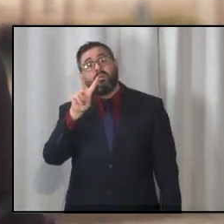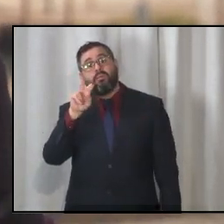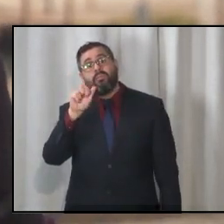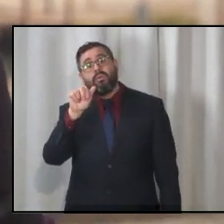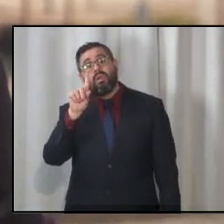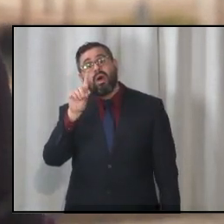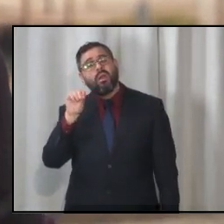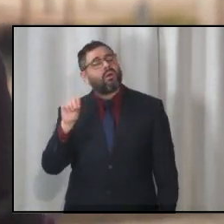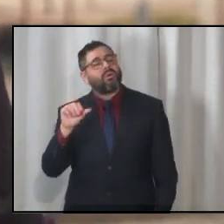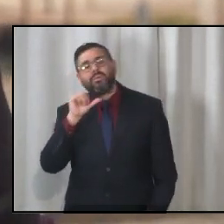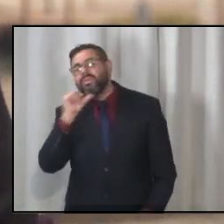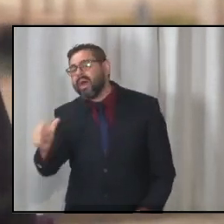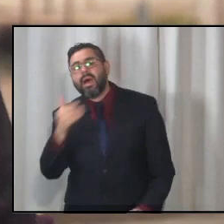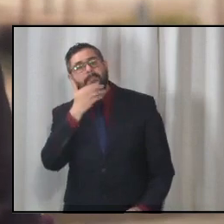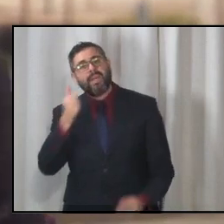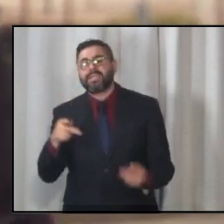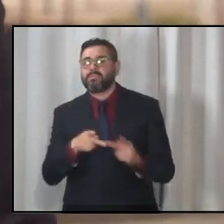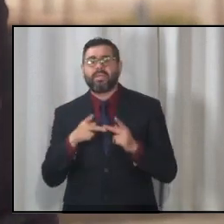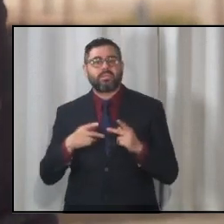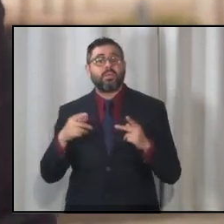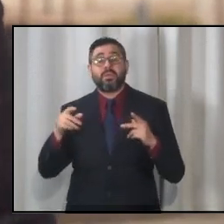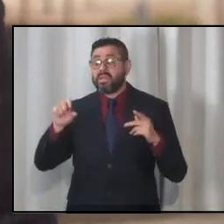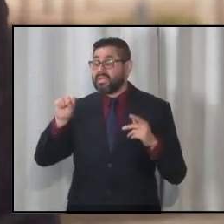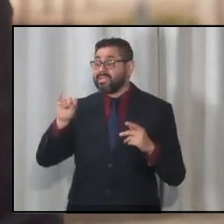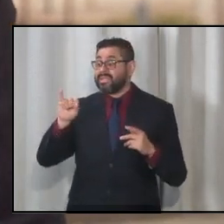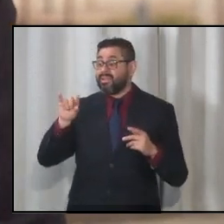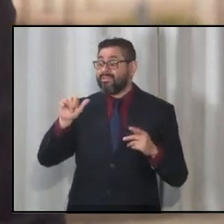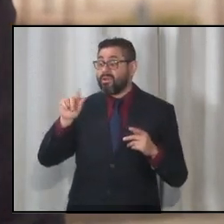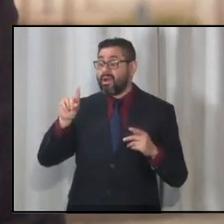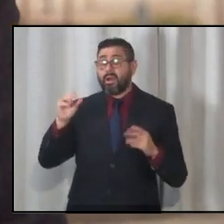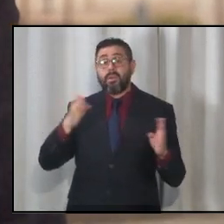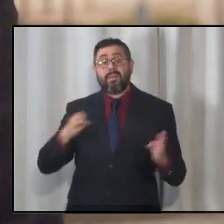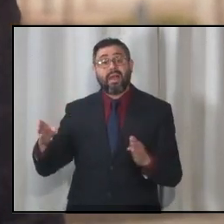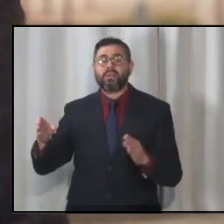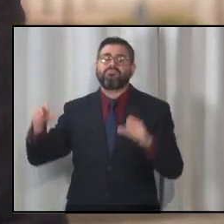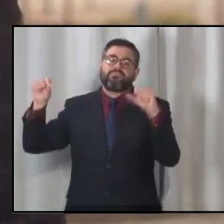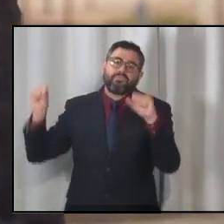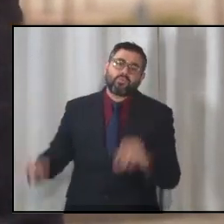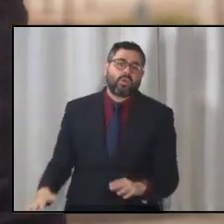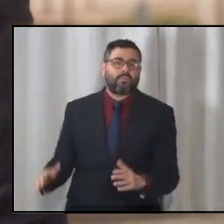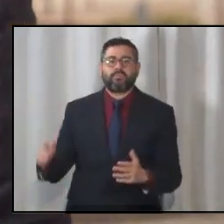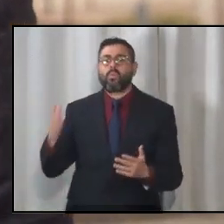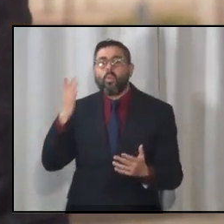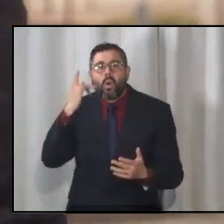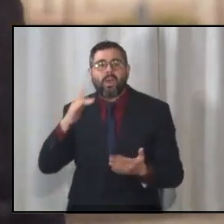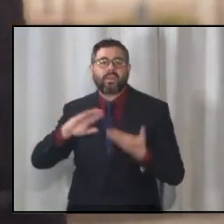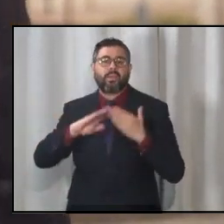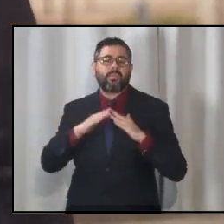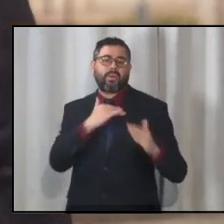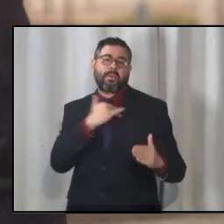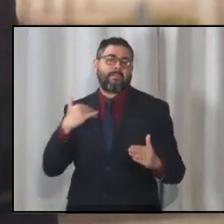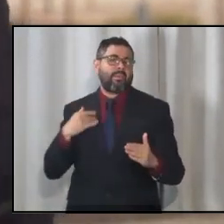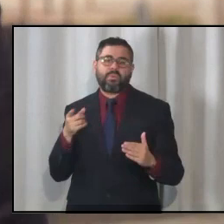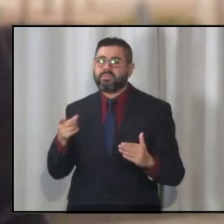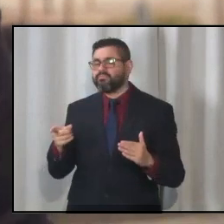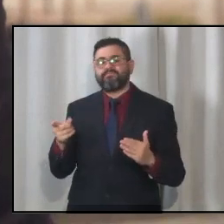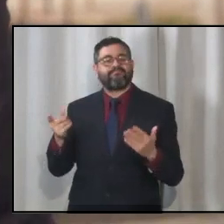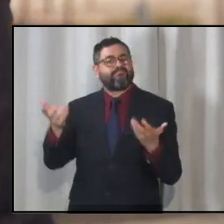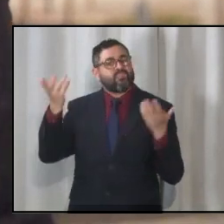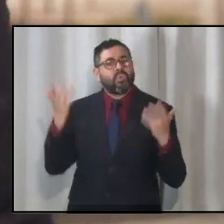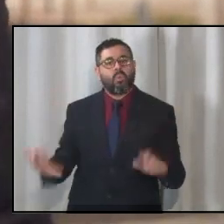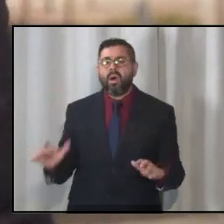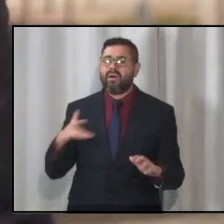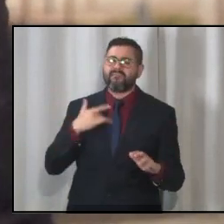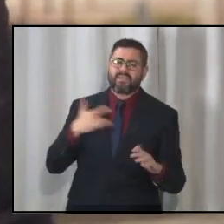temporary shelter, and we will not be moving forward with it. We need to make sure that we have a sharp focus on supporting people